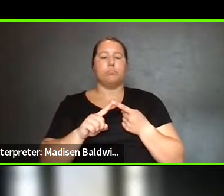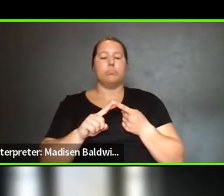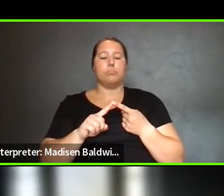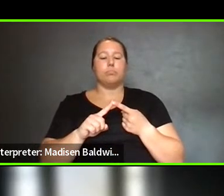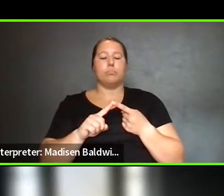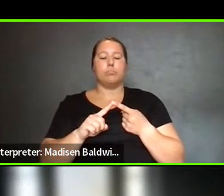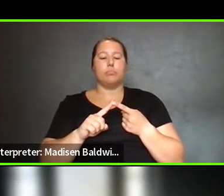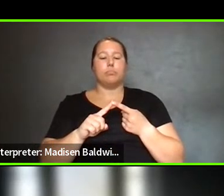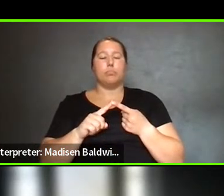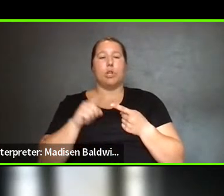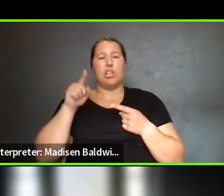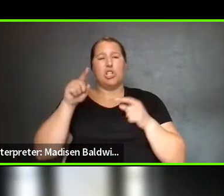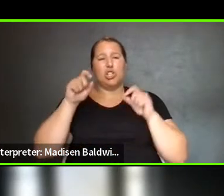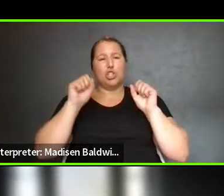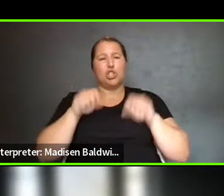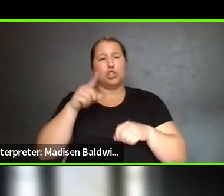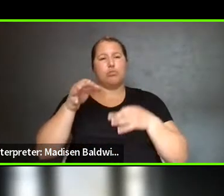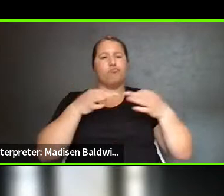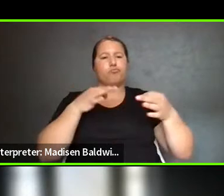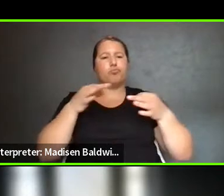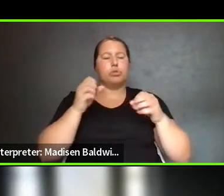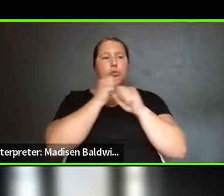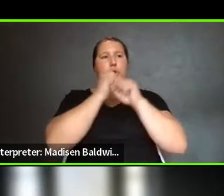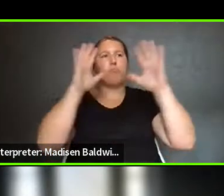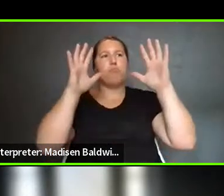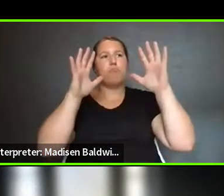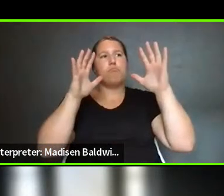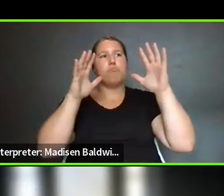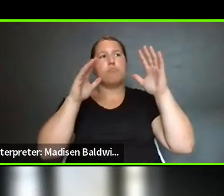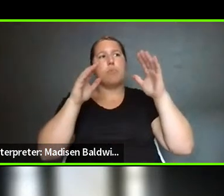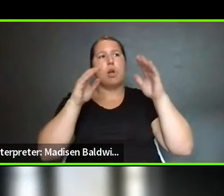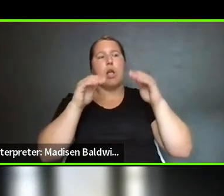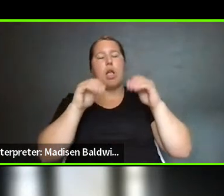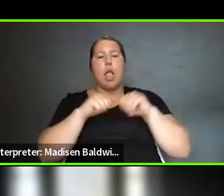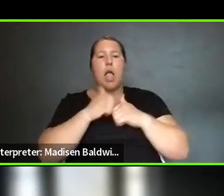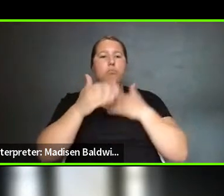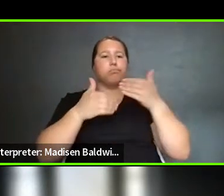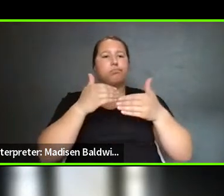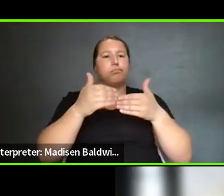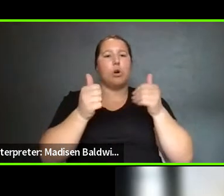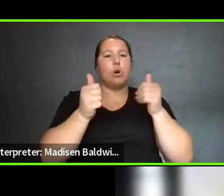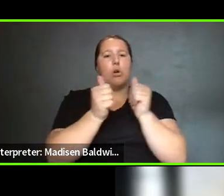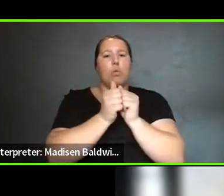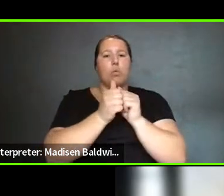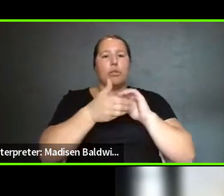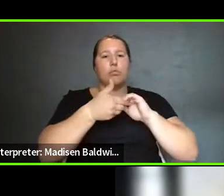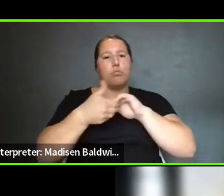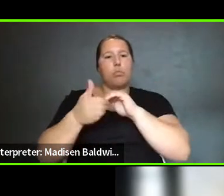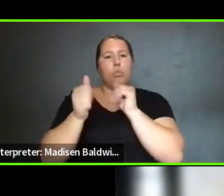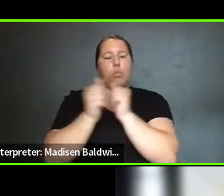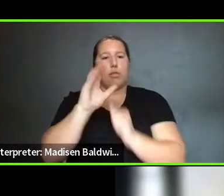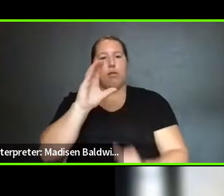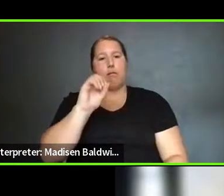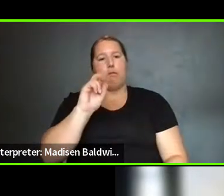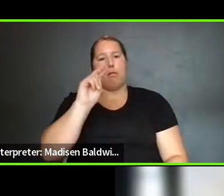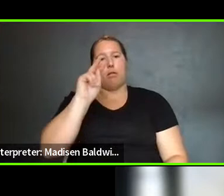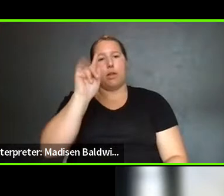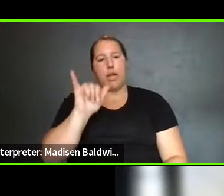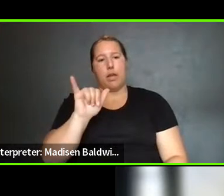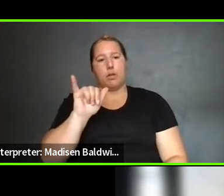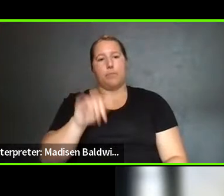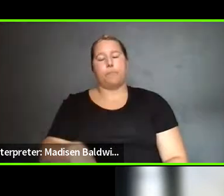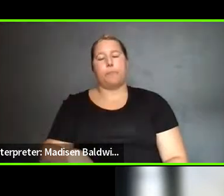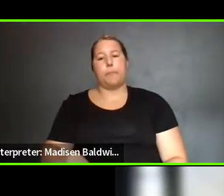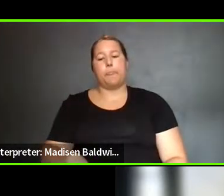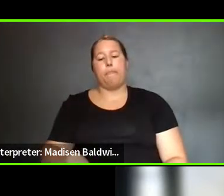give a little bit of an overview of how things are going in terms of the partnership with the county. You talked about there being collaboration with